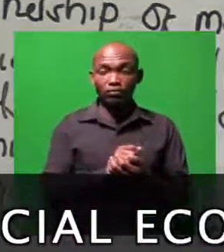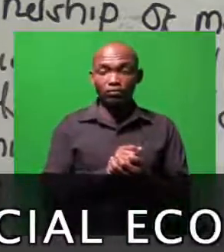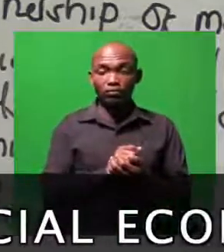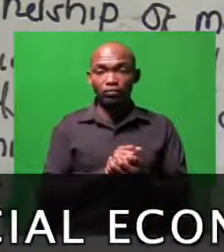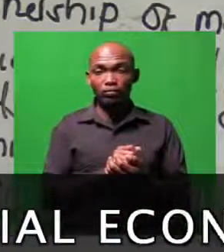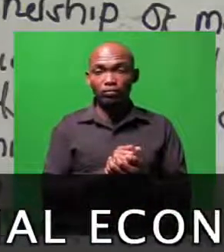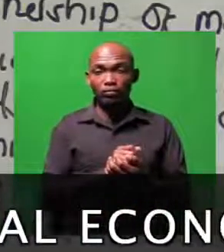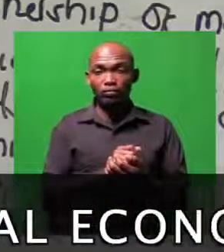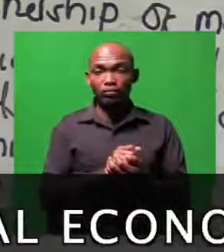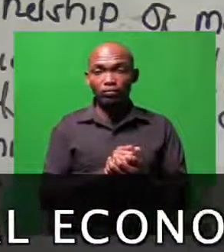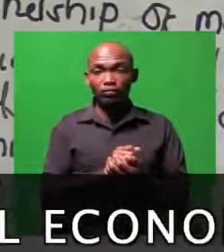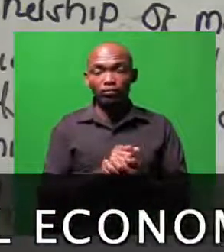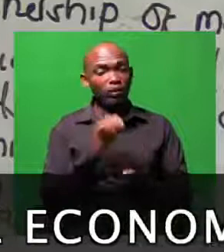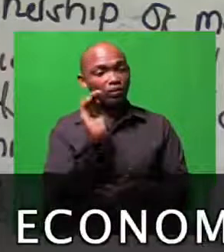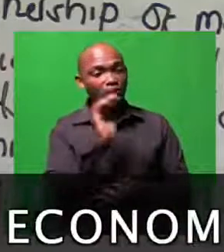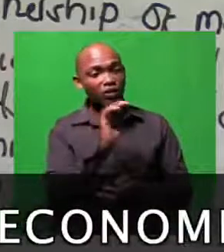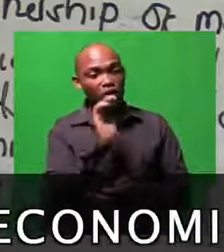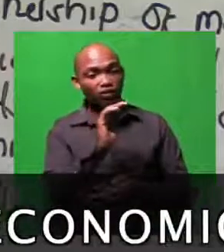are fishing,